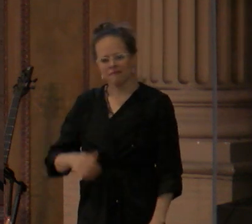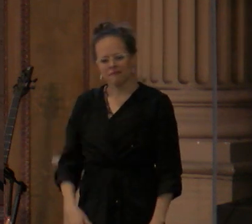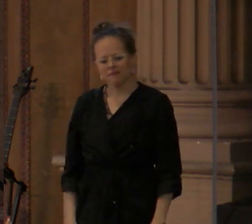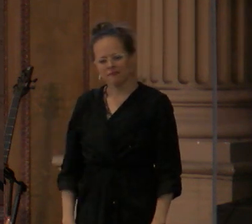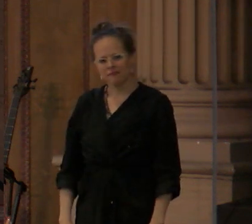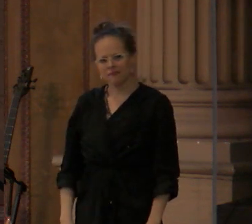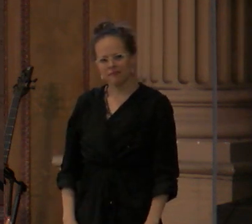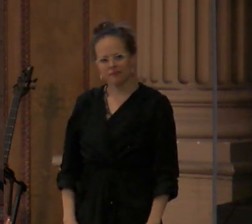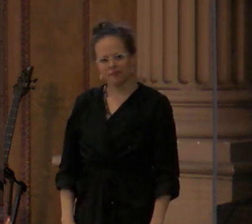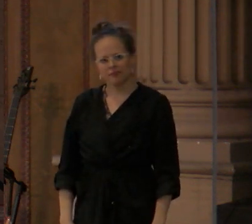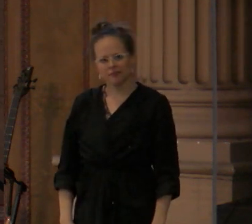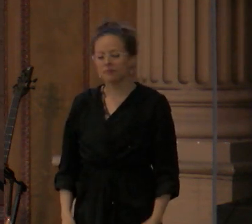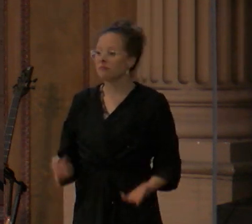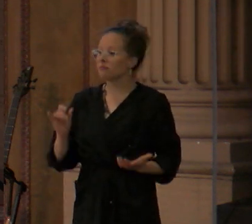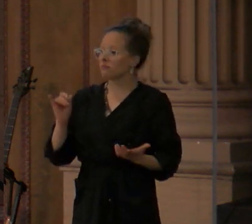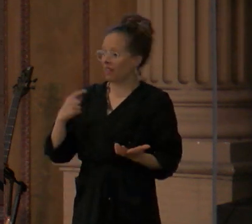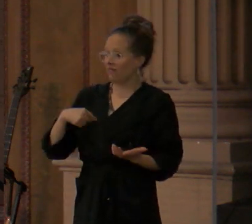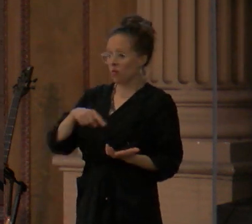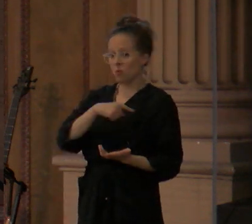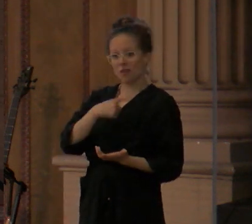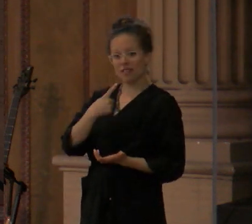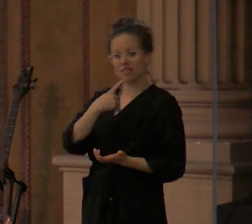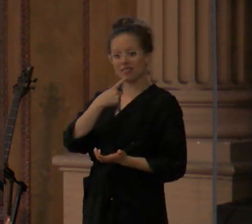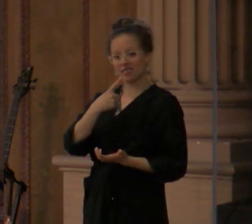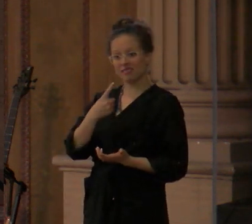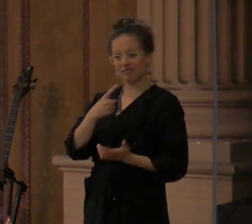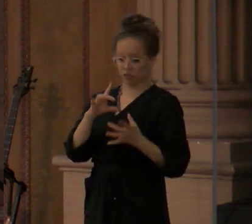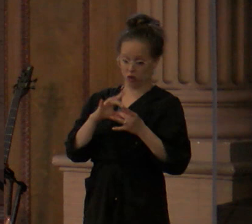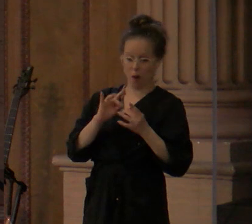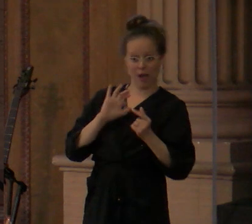Because if we will say what God says about our sin,